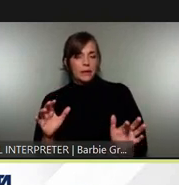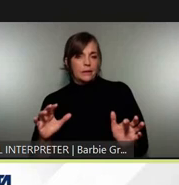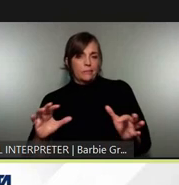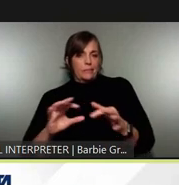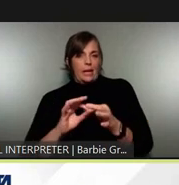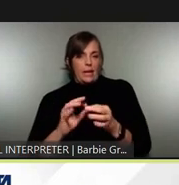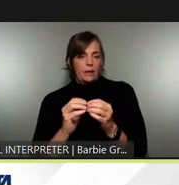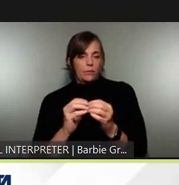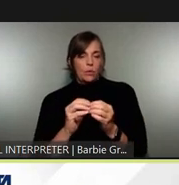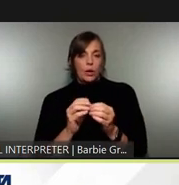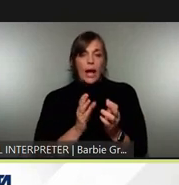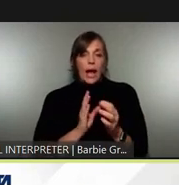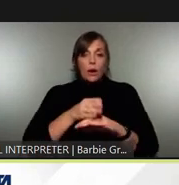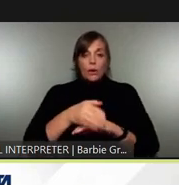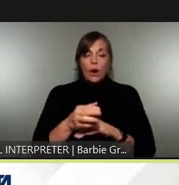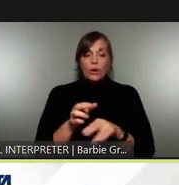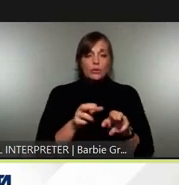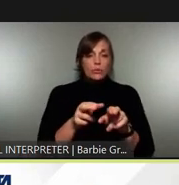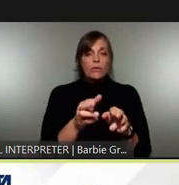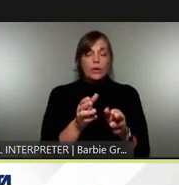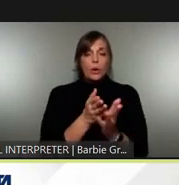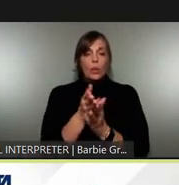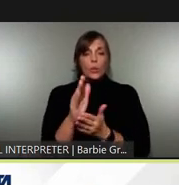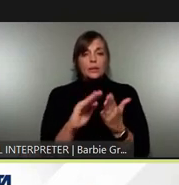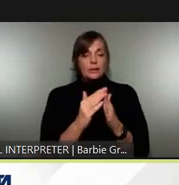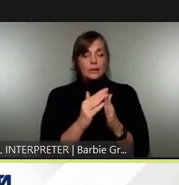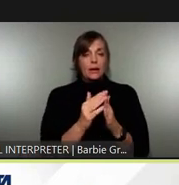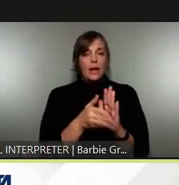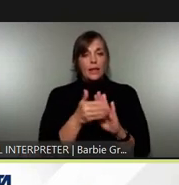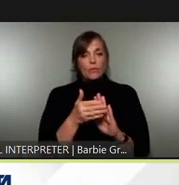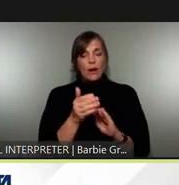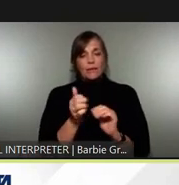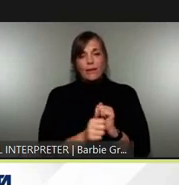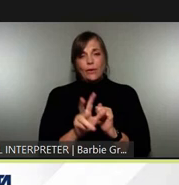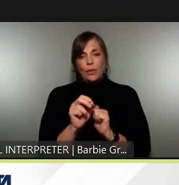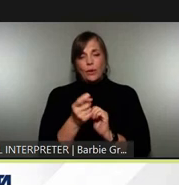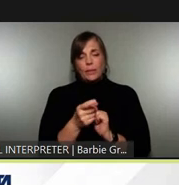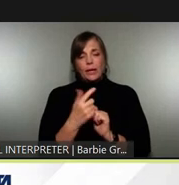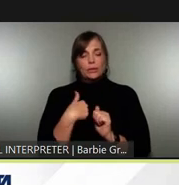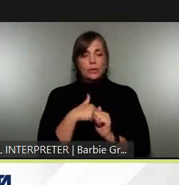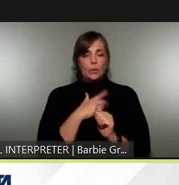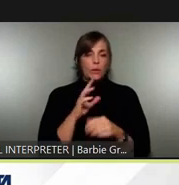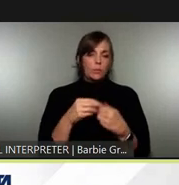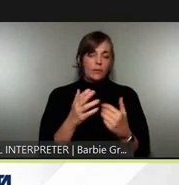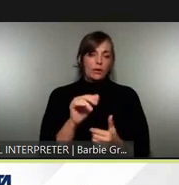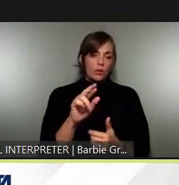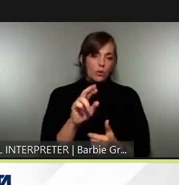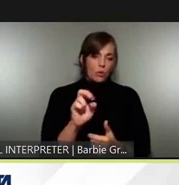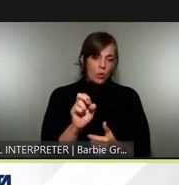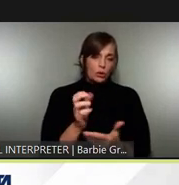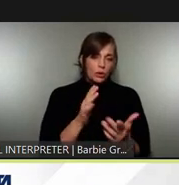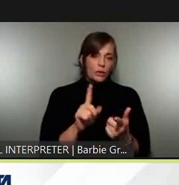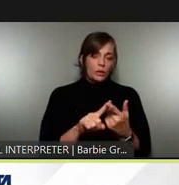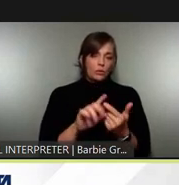river and through downtown, operate every 30 minutes there. So we're basically extending core service to the heart of East Toledo.